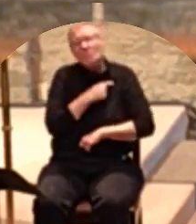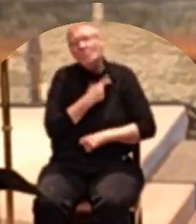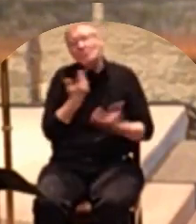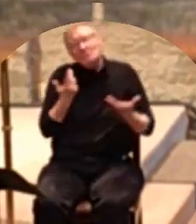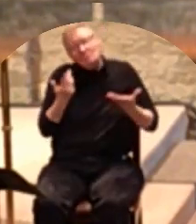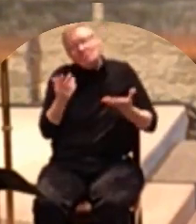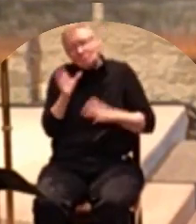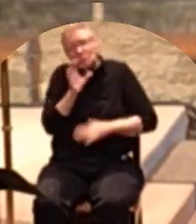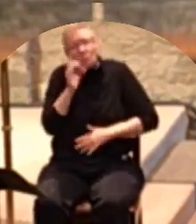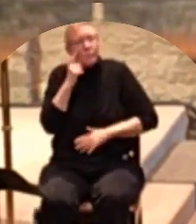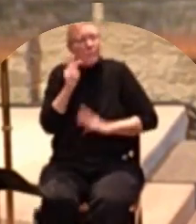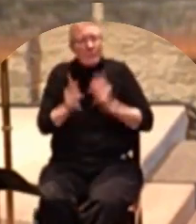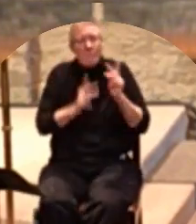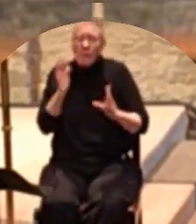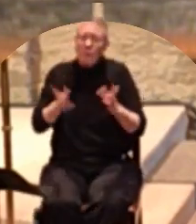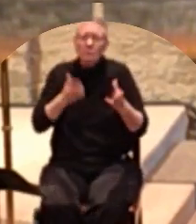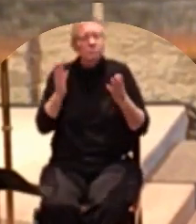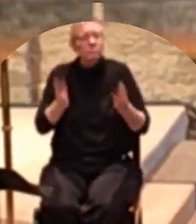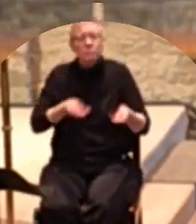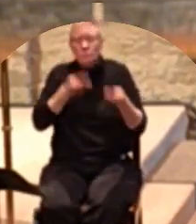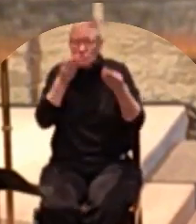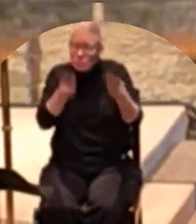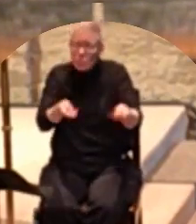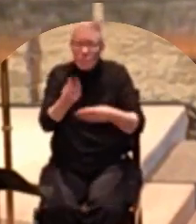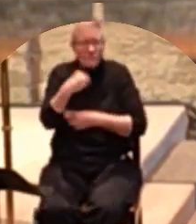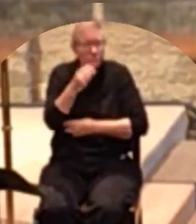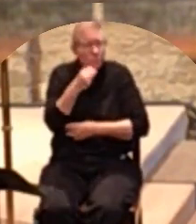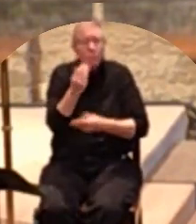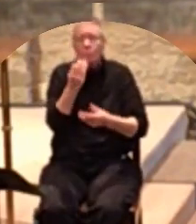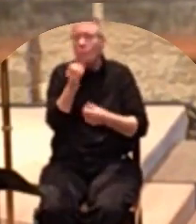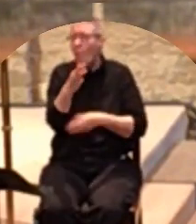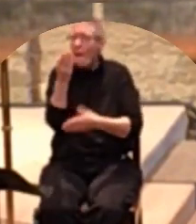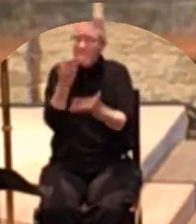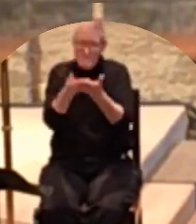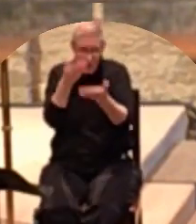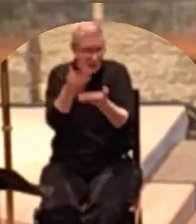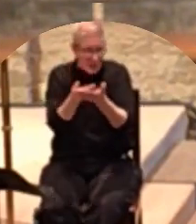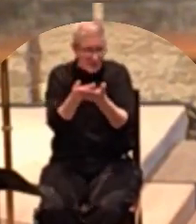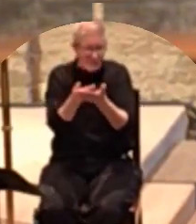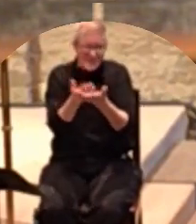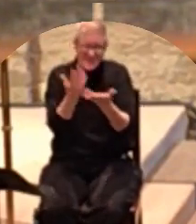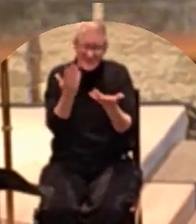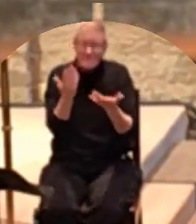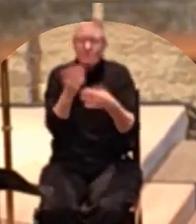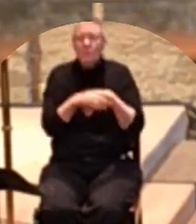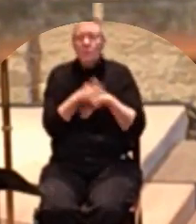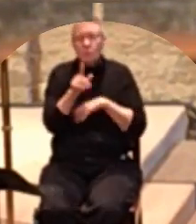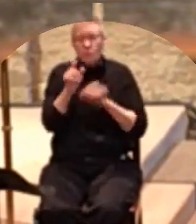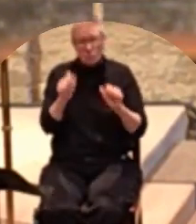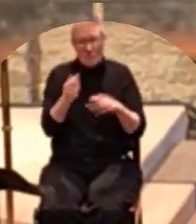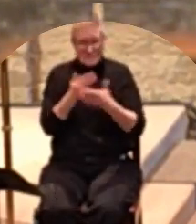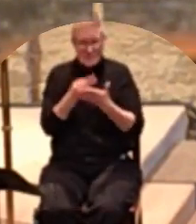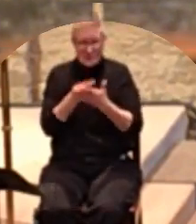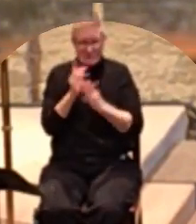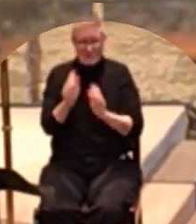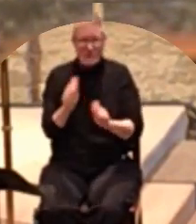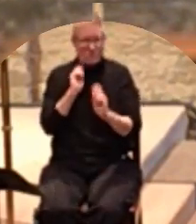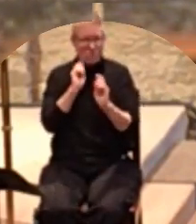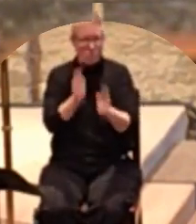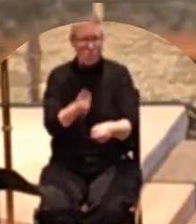most vulnerable in our community. So you can make a financial donation at